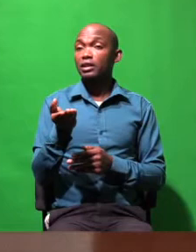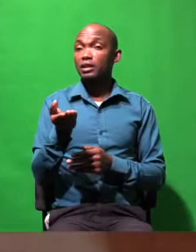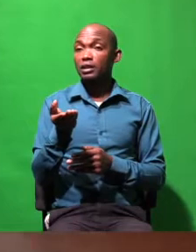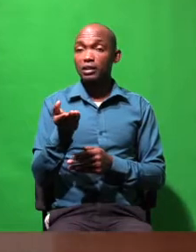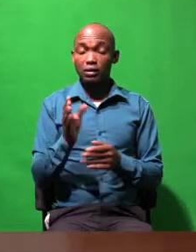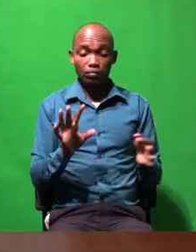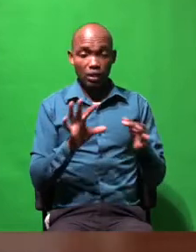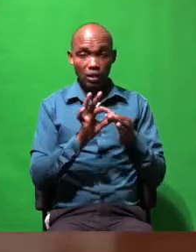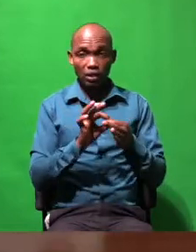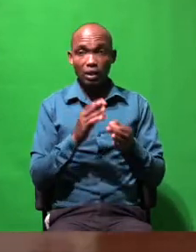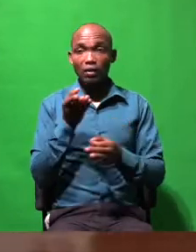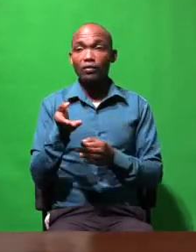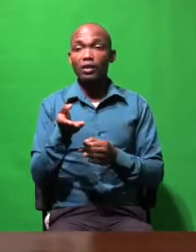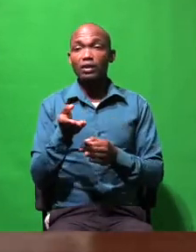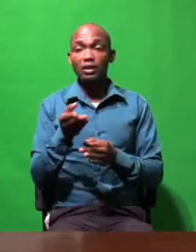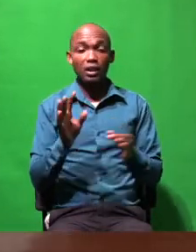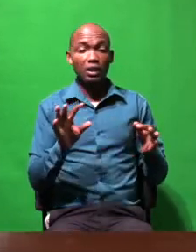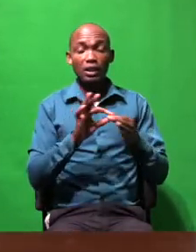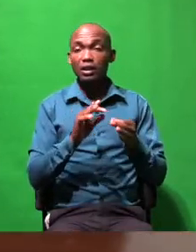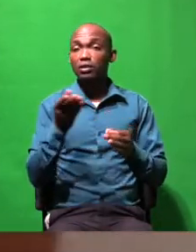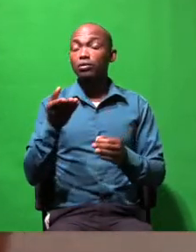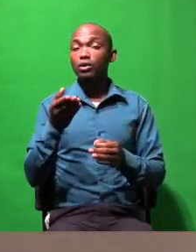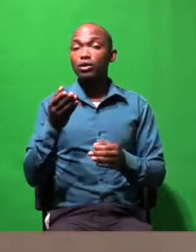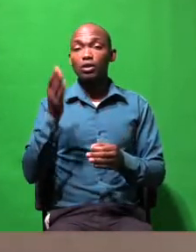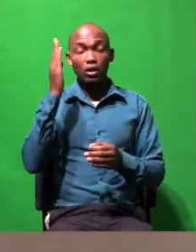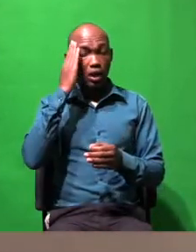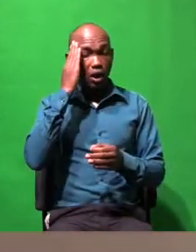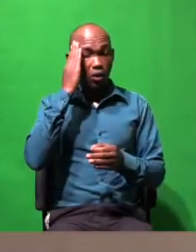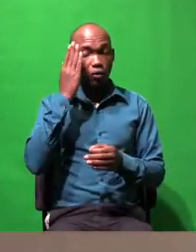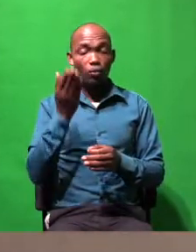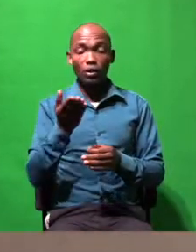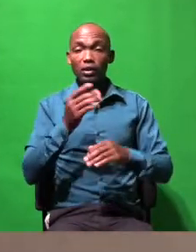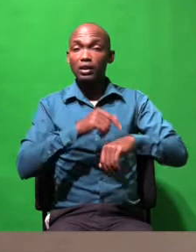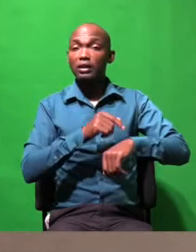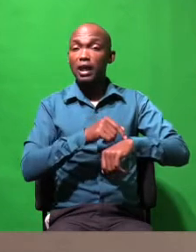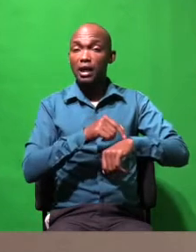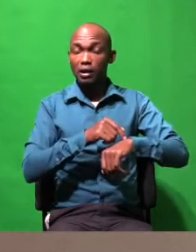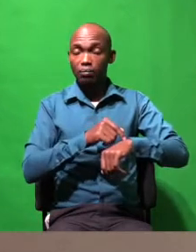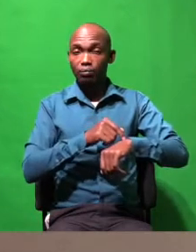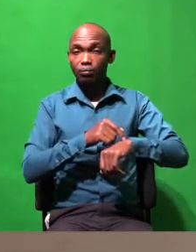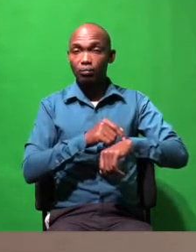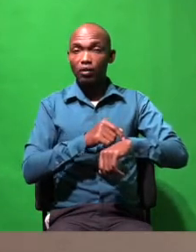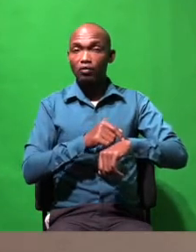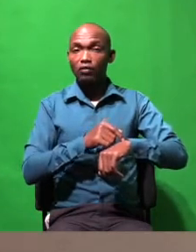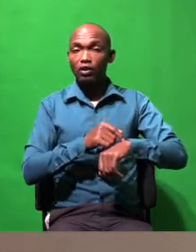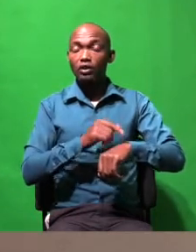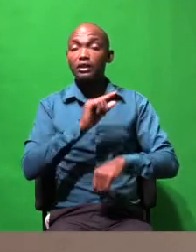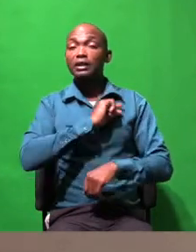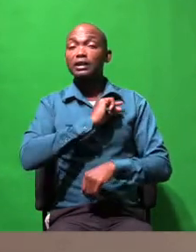learning the issue of sex-linked genes, so now is the time for